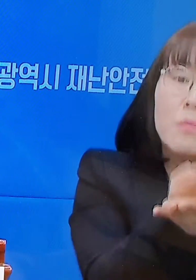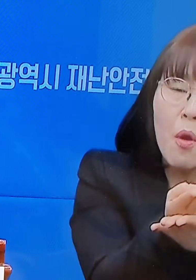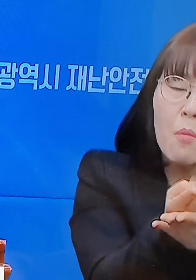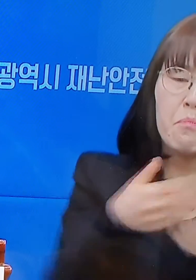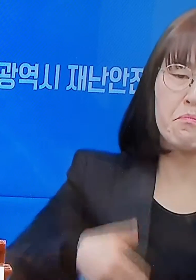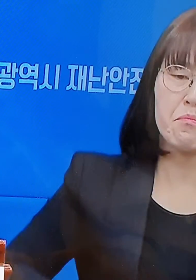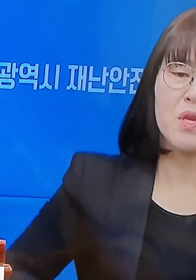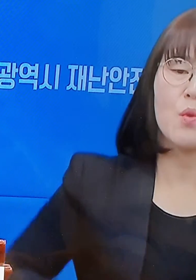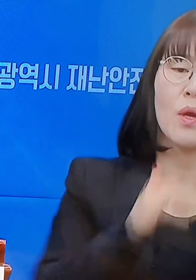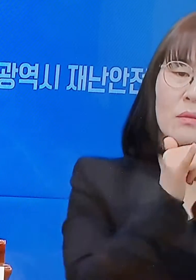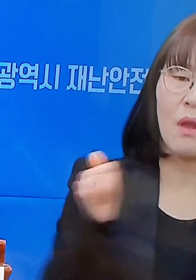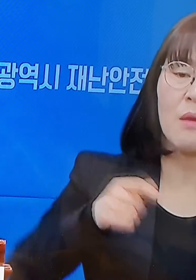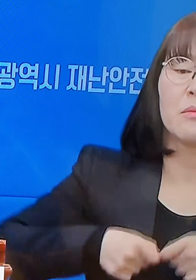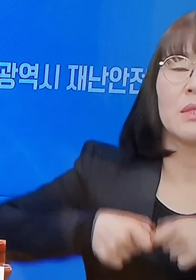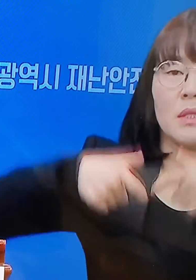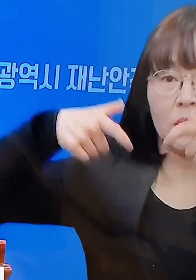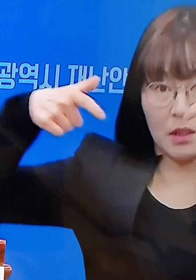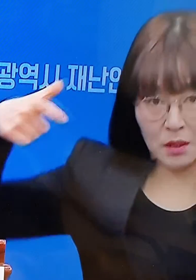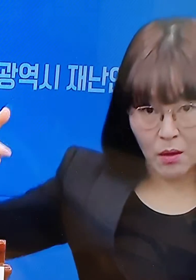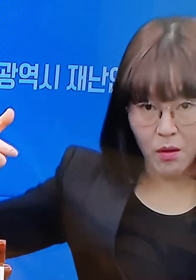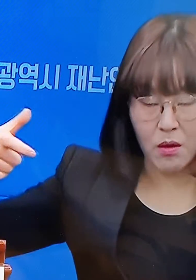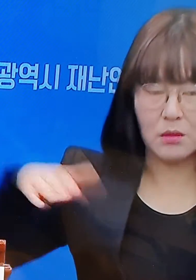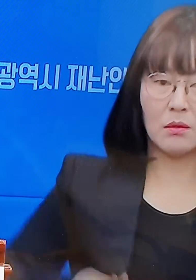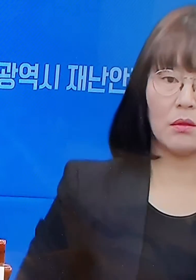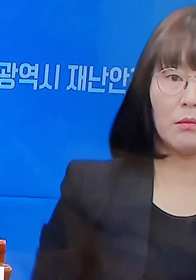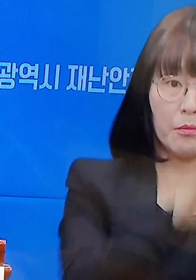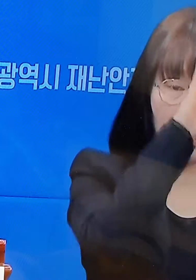like squid swarms.